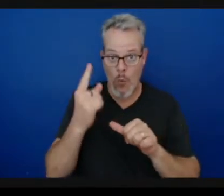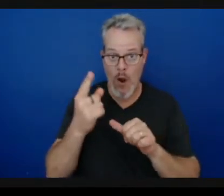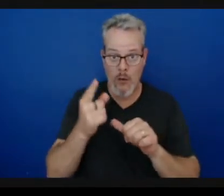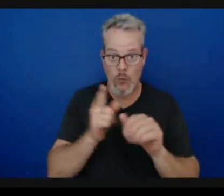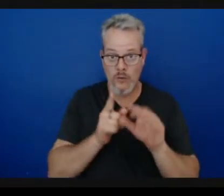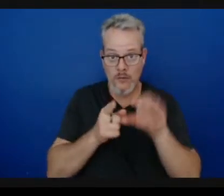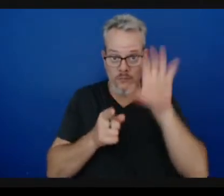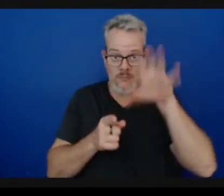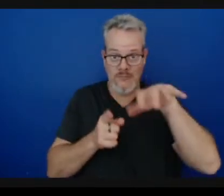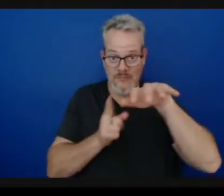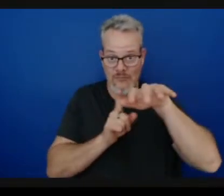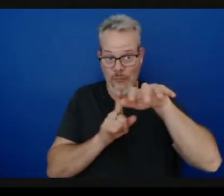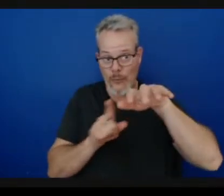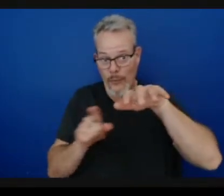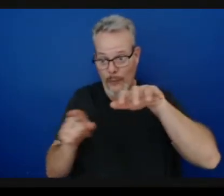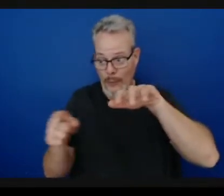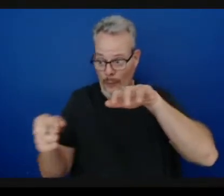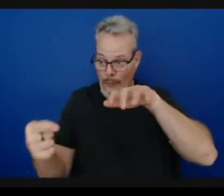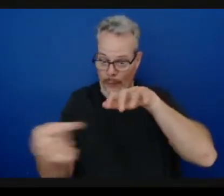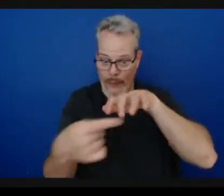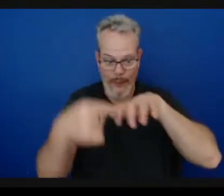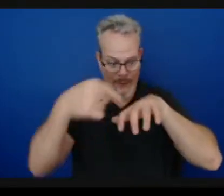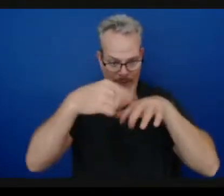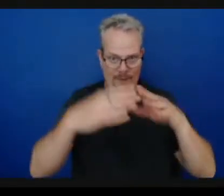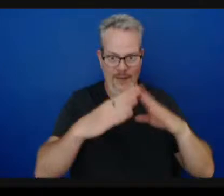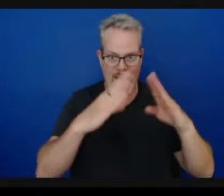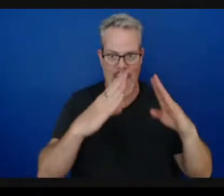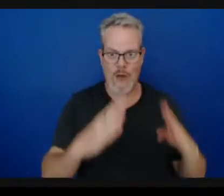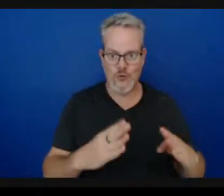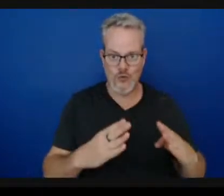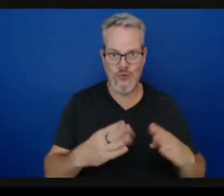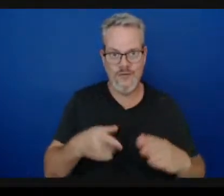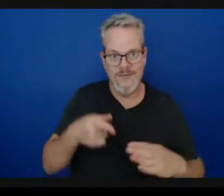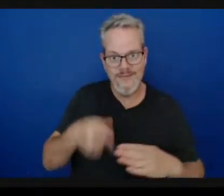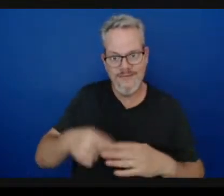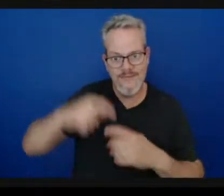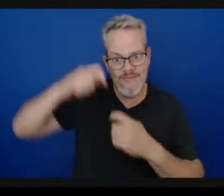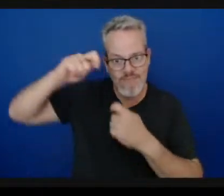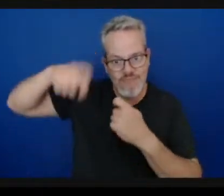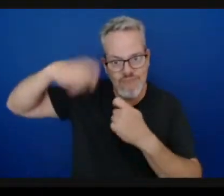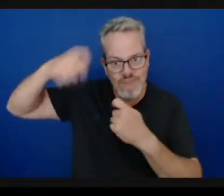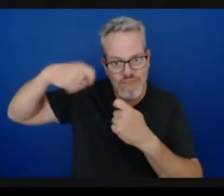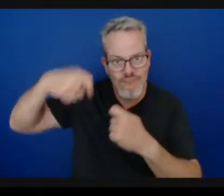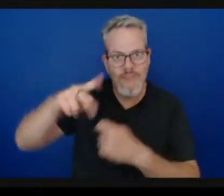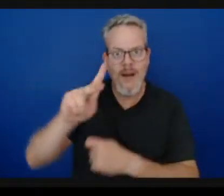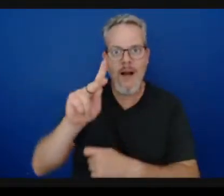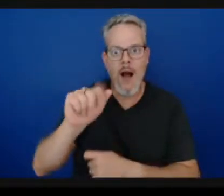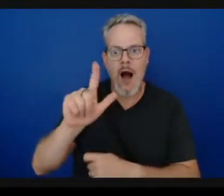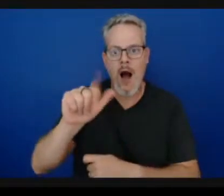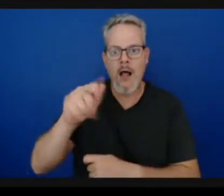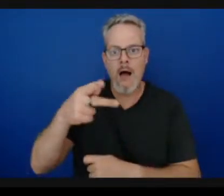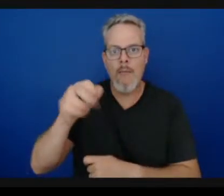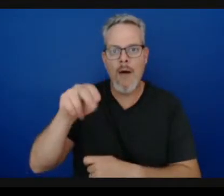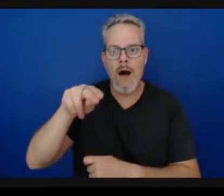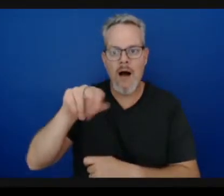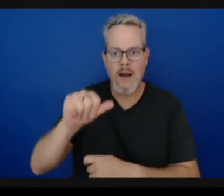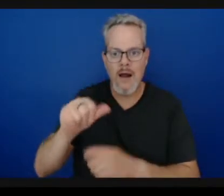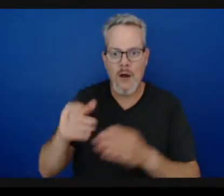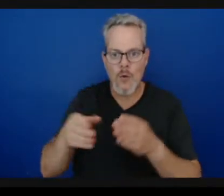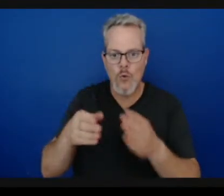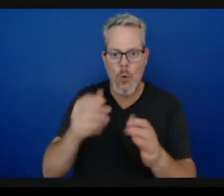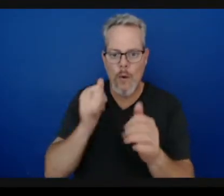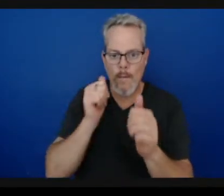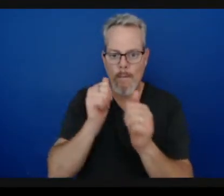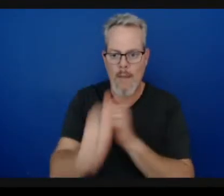and entering the ocean. This shot was taken at the Kalapana Road, past the Kamaili Hill